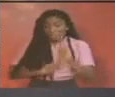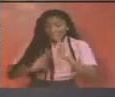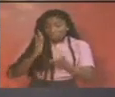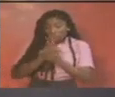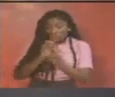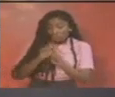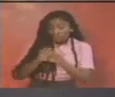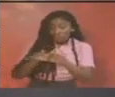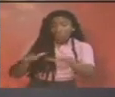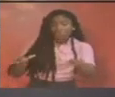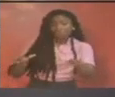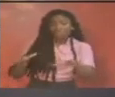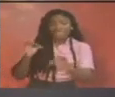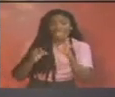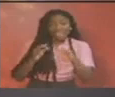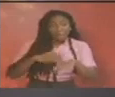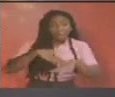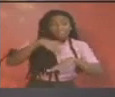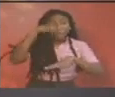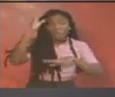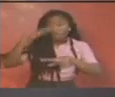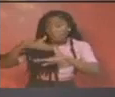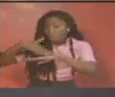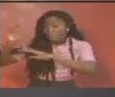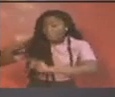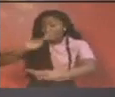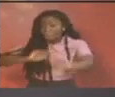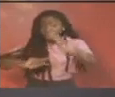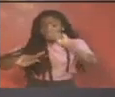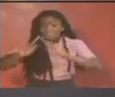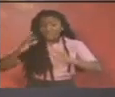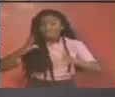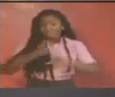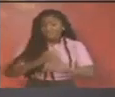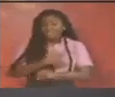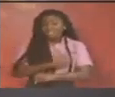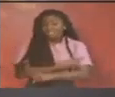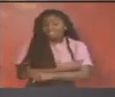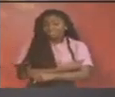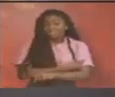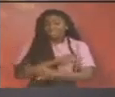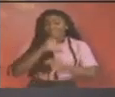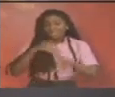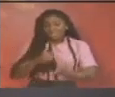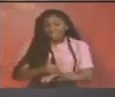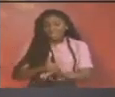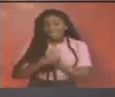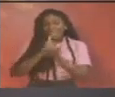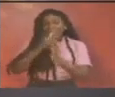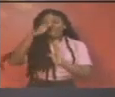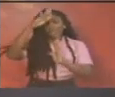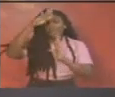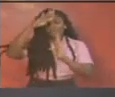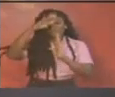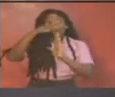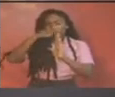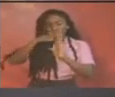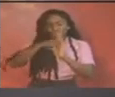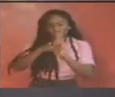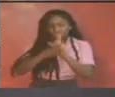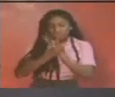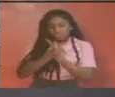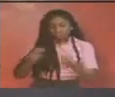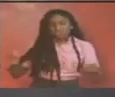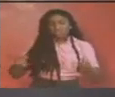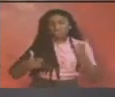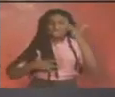are vaccinated, the greater the chance we are at flattening the curve and ending this pandemic. So please